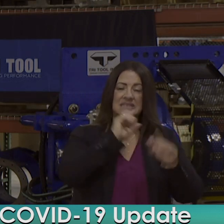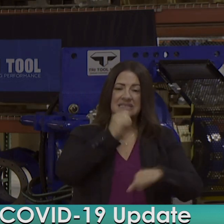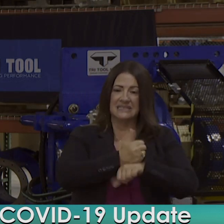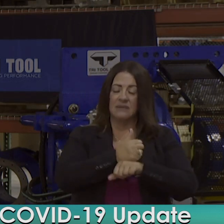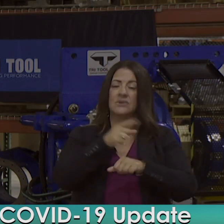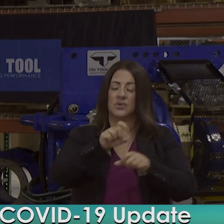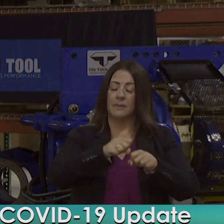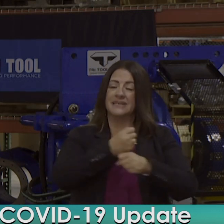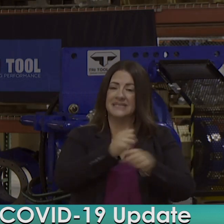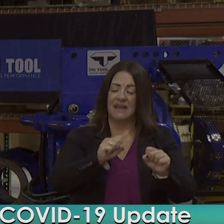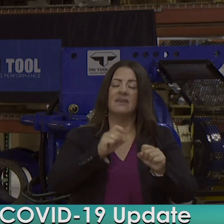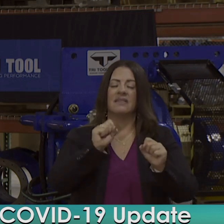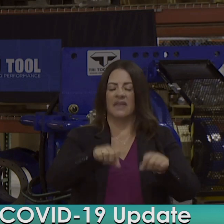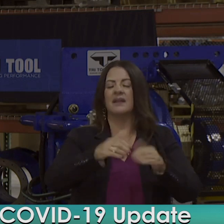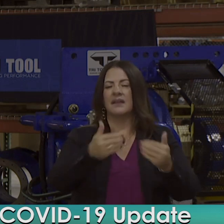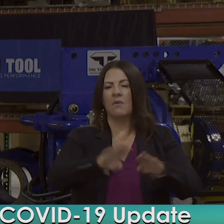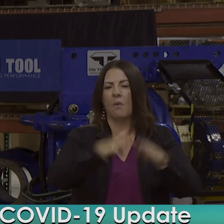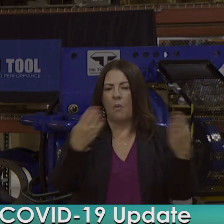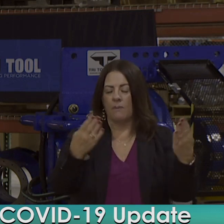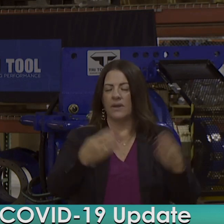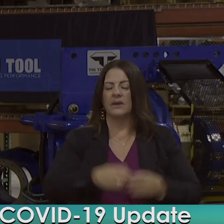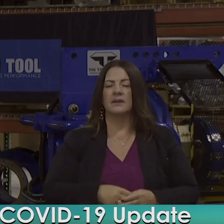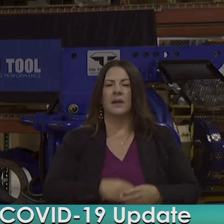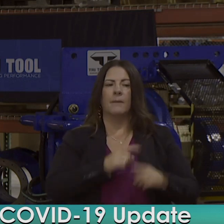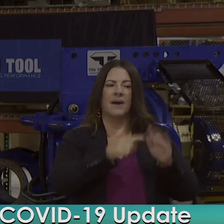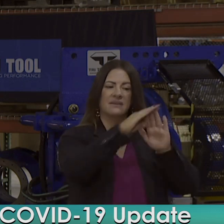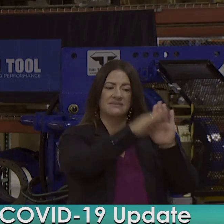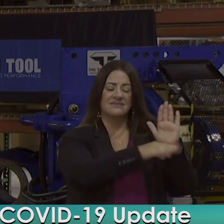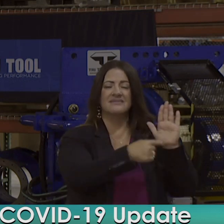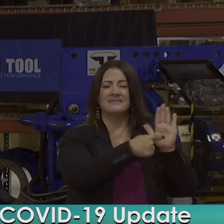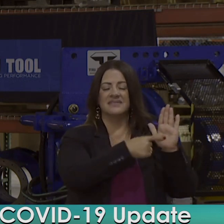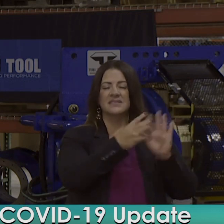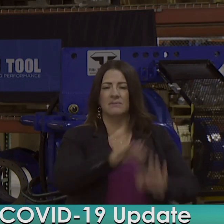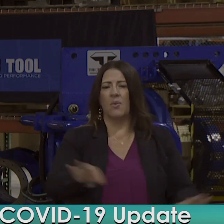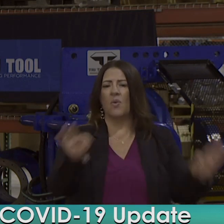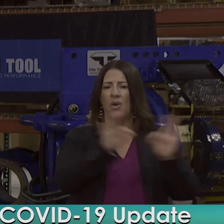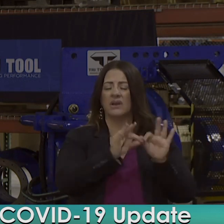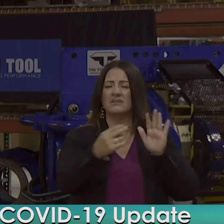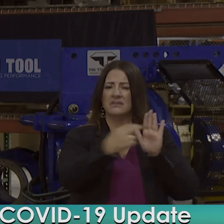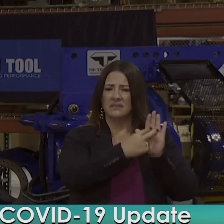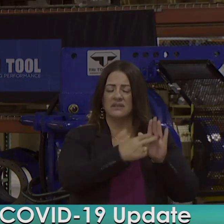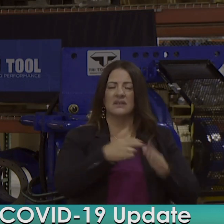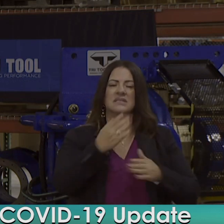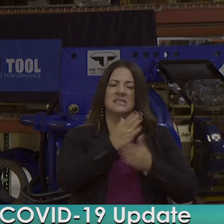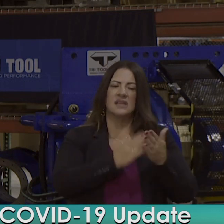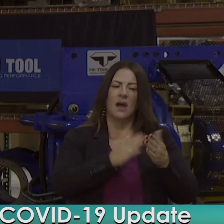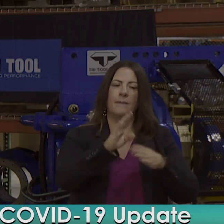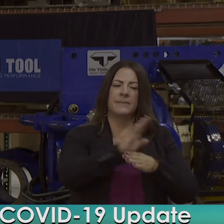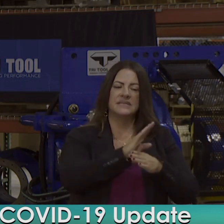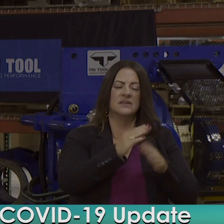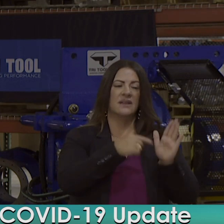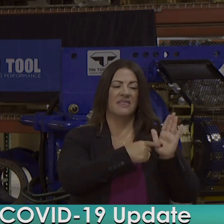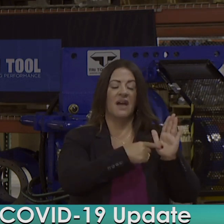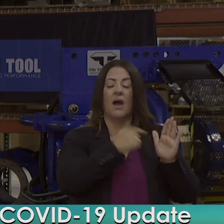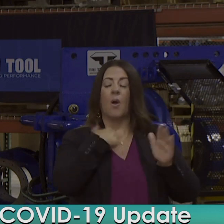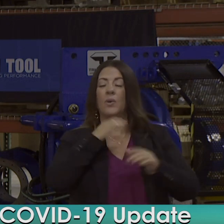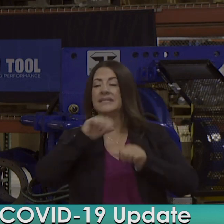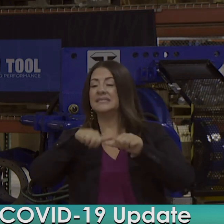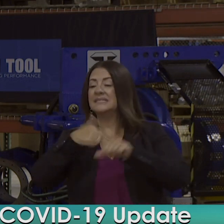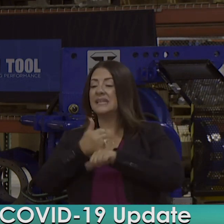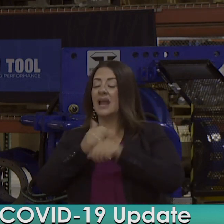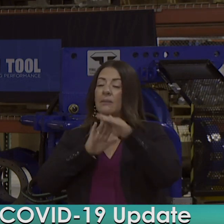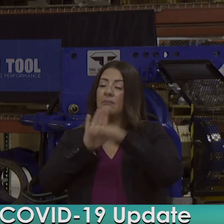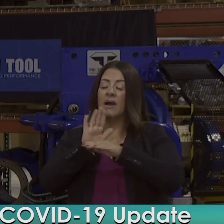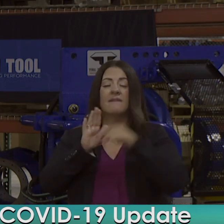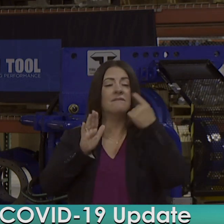move forward, but the guidelines are predicates to even doing that. We have delayed those guidelines. Disney, to